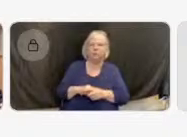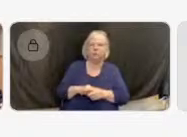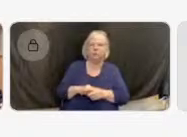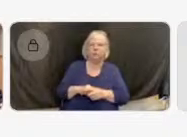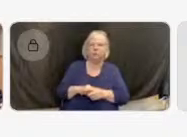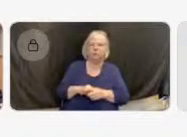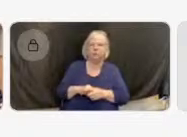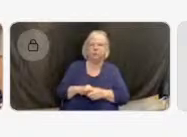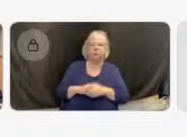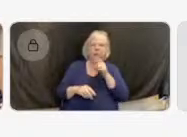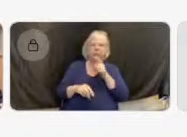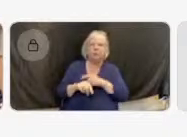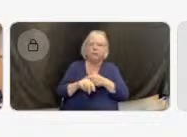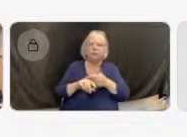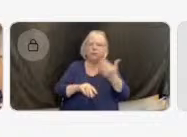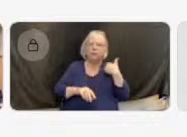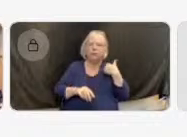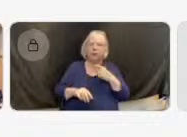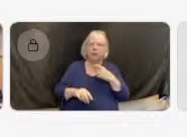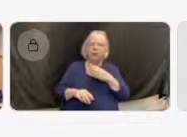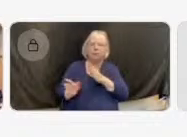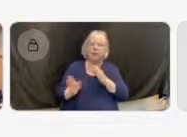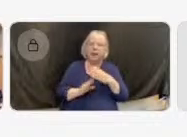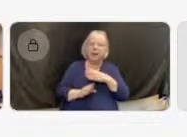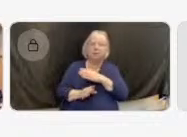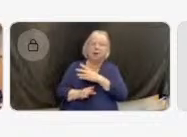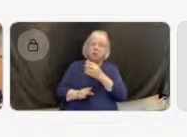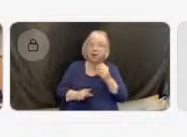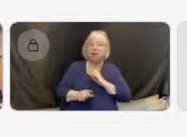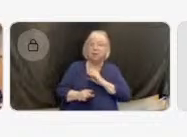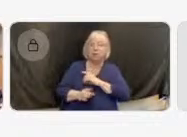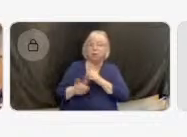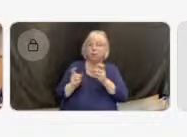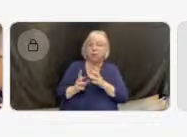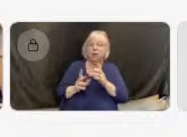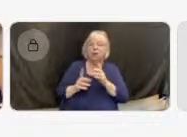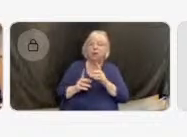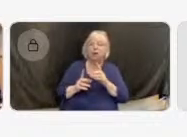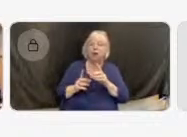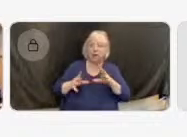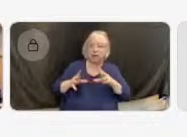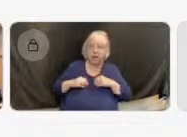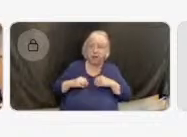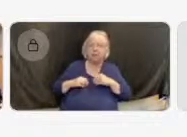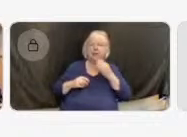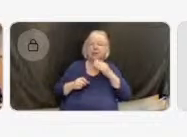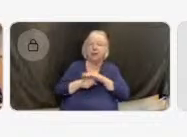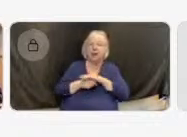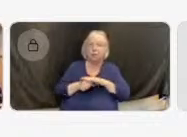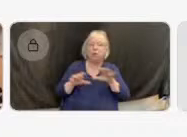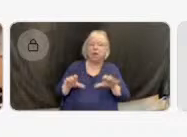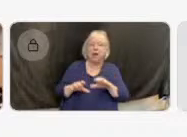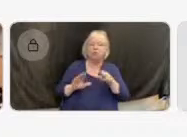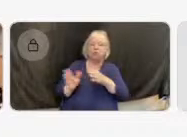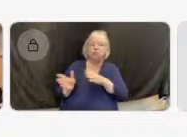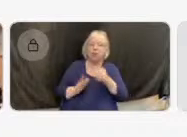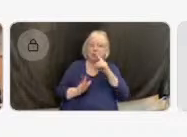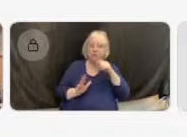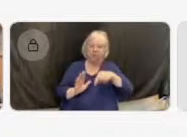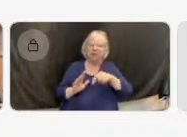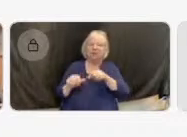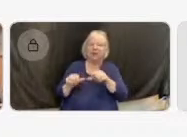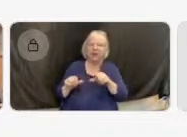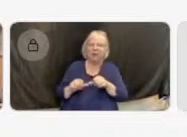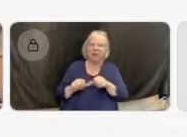And not long ago, the Little Rock Planning Commission and the City Board of Directors contributed to and adopted a neighborhood action plan for this area, and that